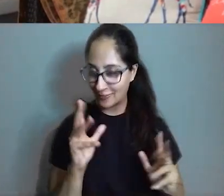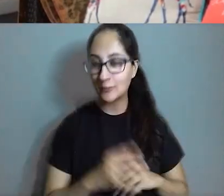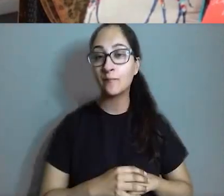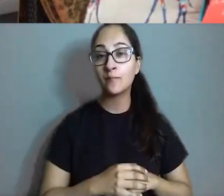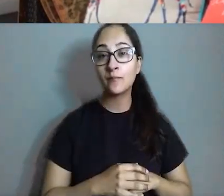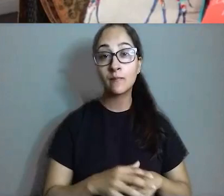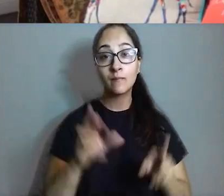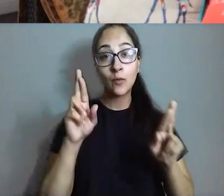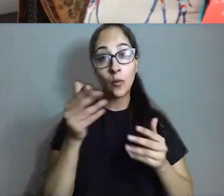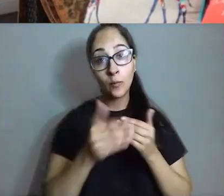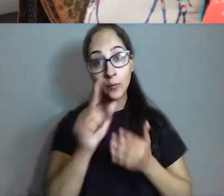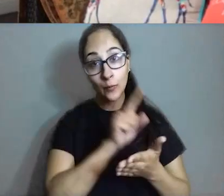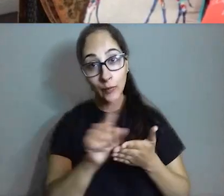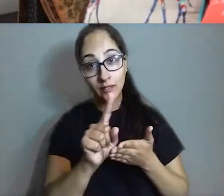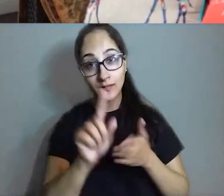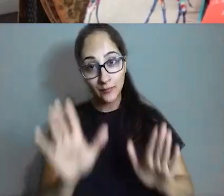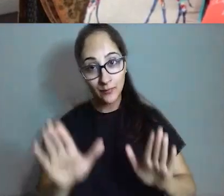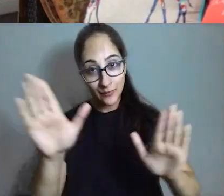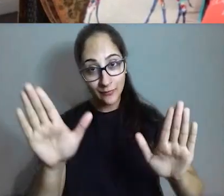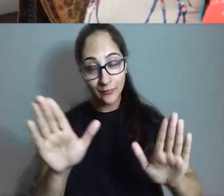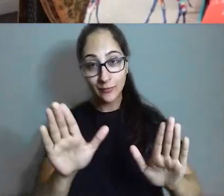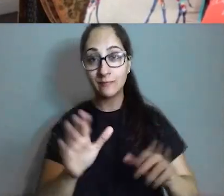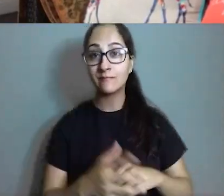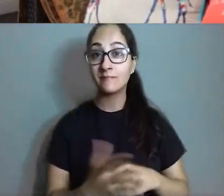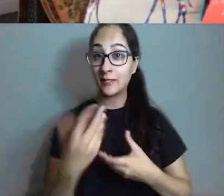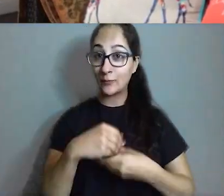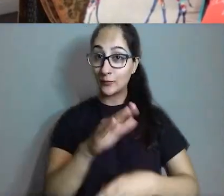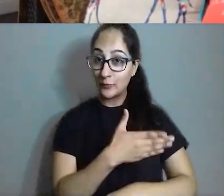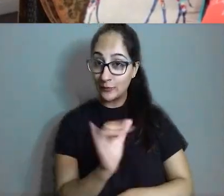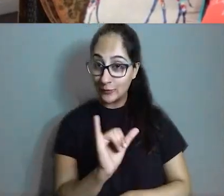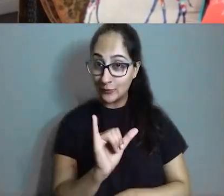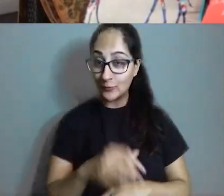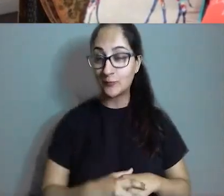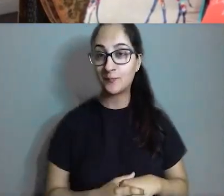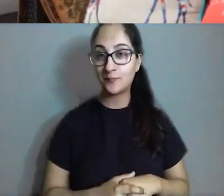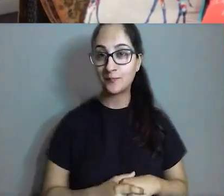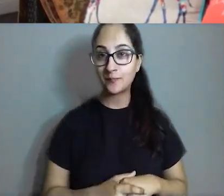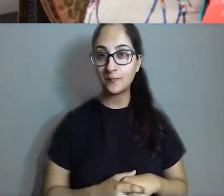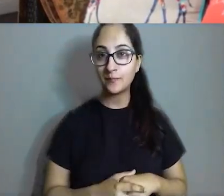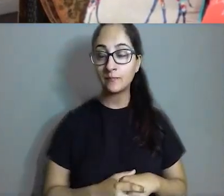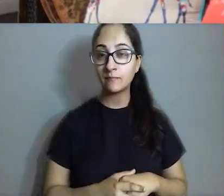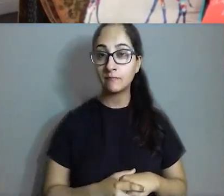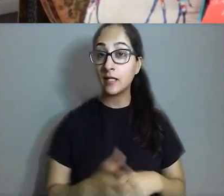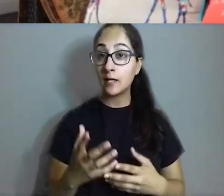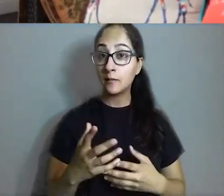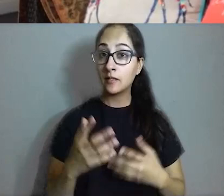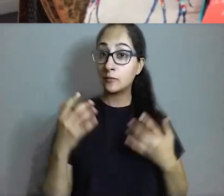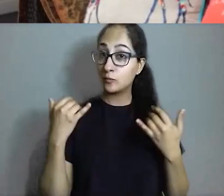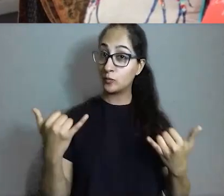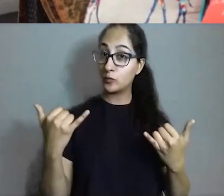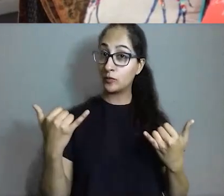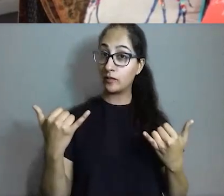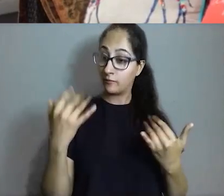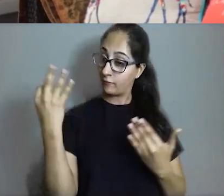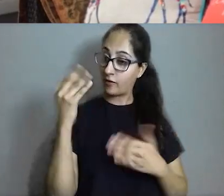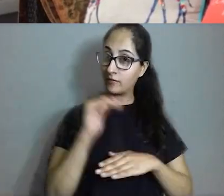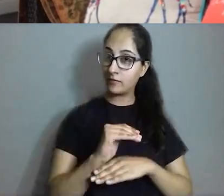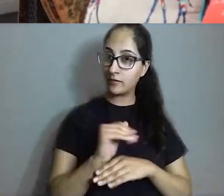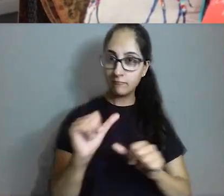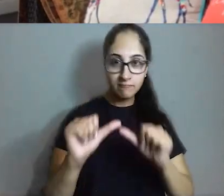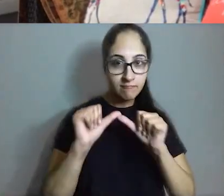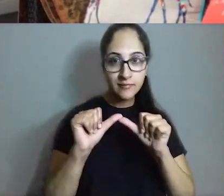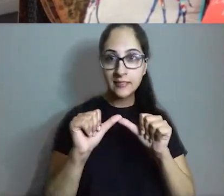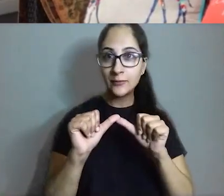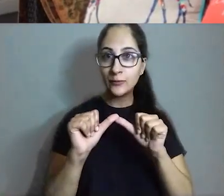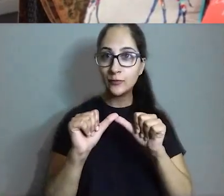has been so much fun. Have a wonderful week, and hopefully it's filled with lots of great music. And as a matter of fact, the party